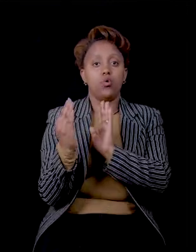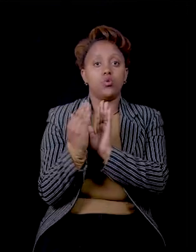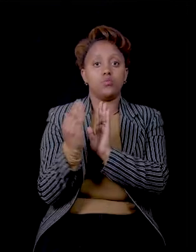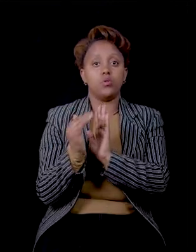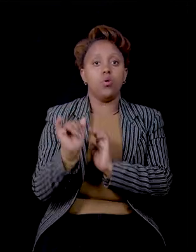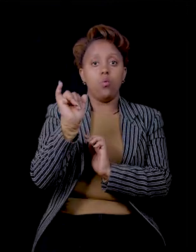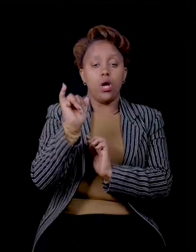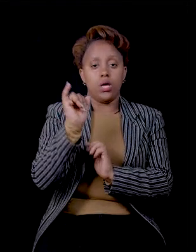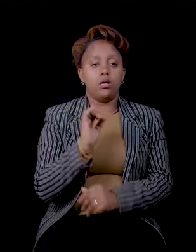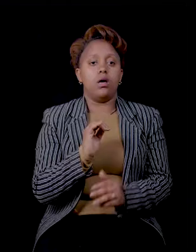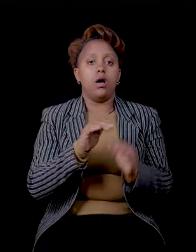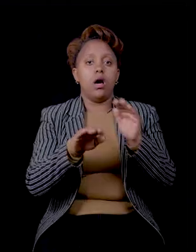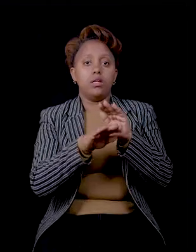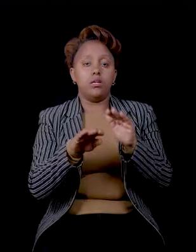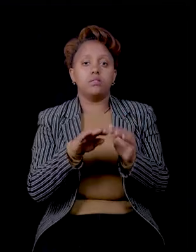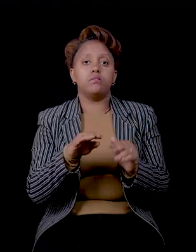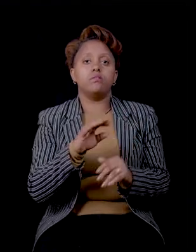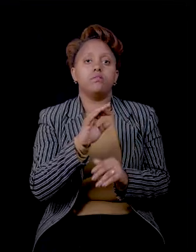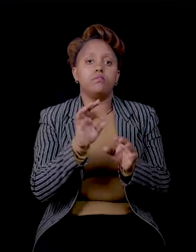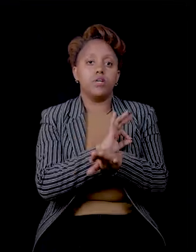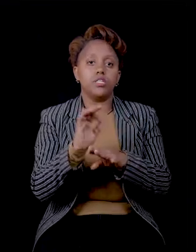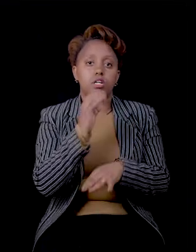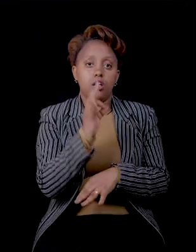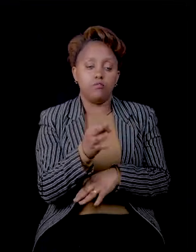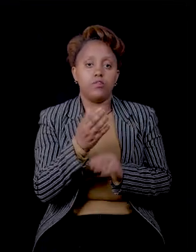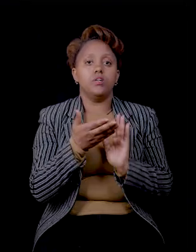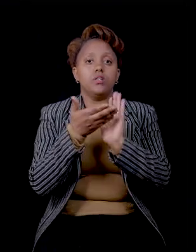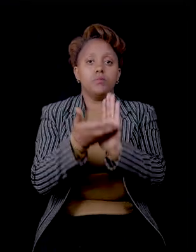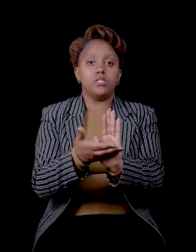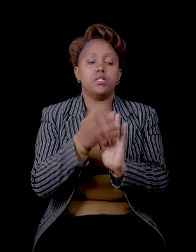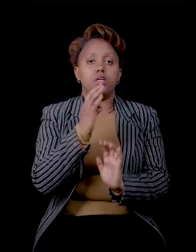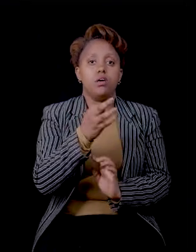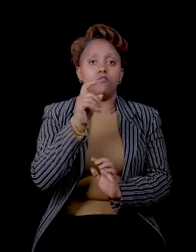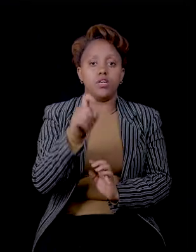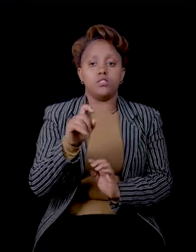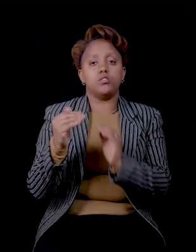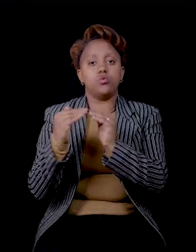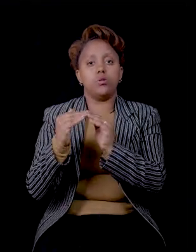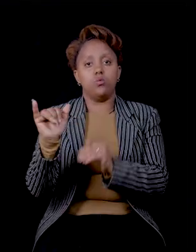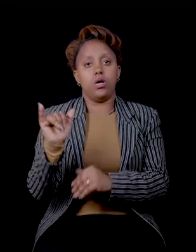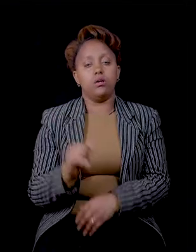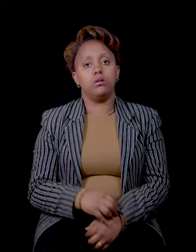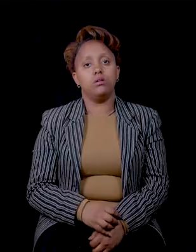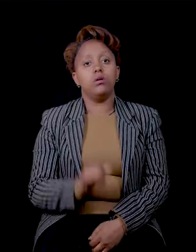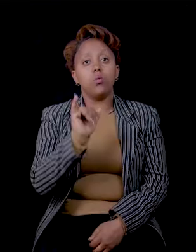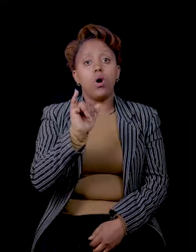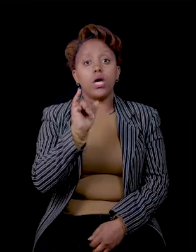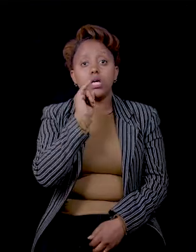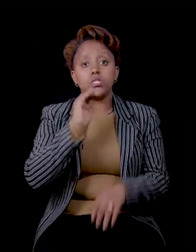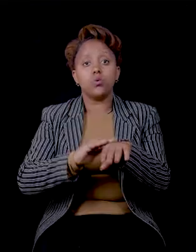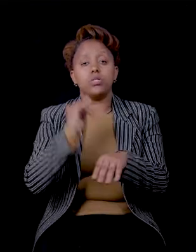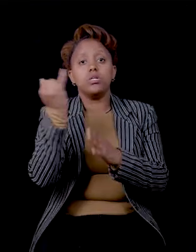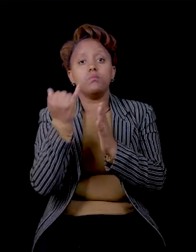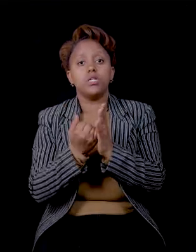y under the function f, we represent it as f of x is equal to y. And y is called